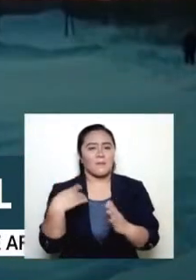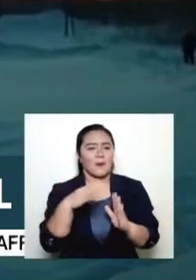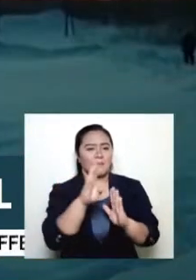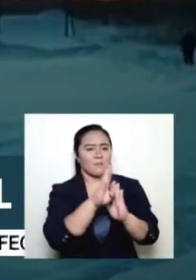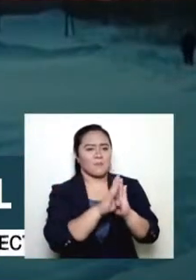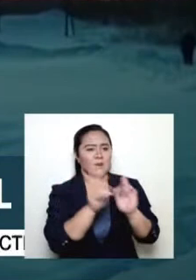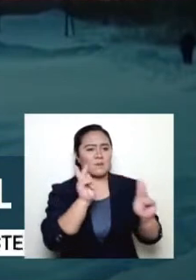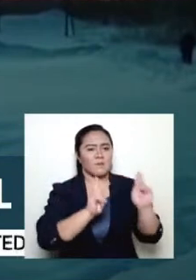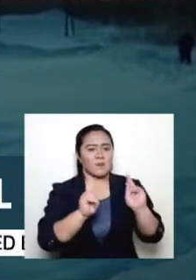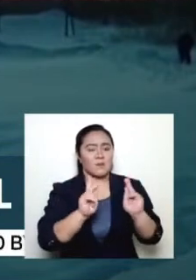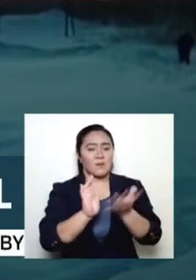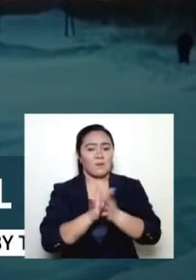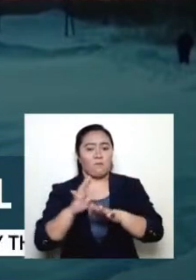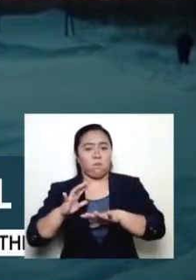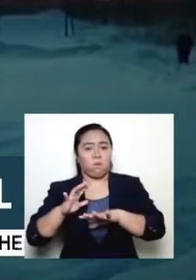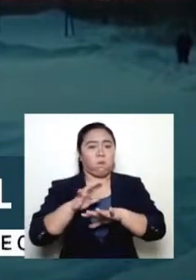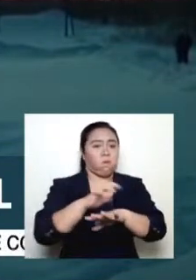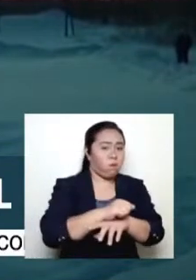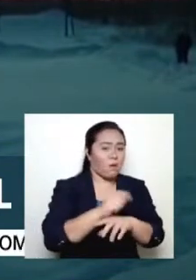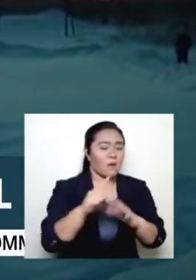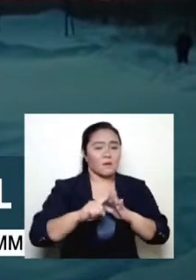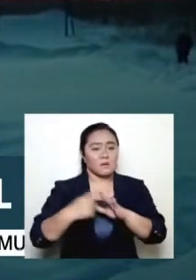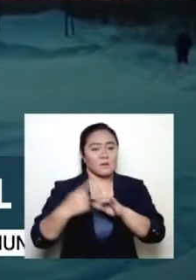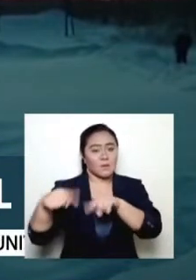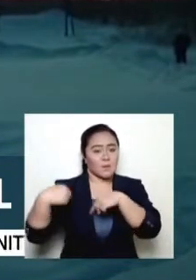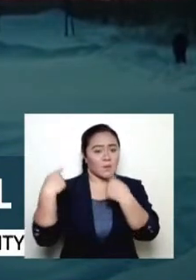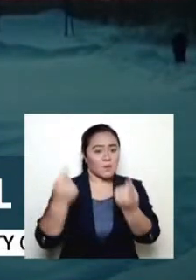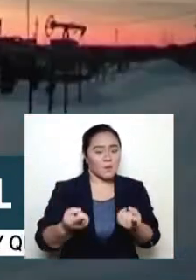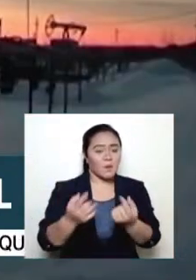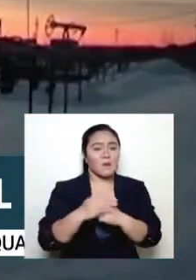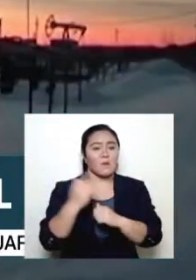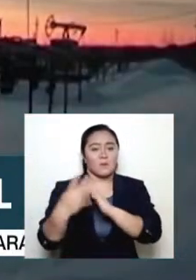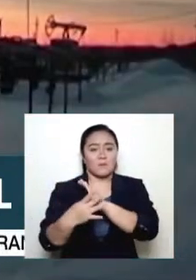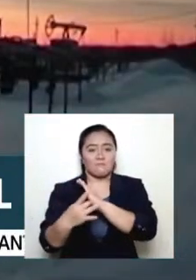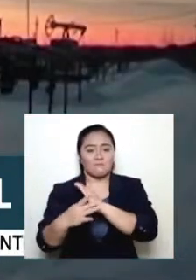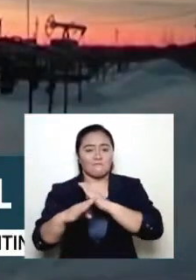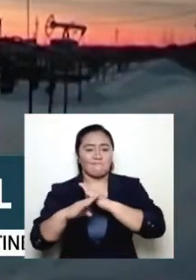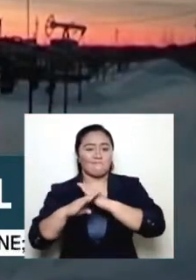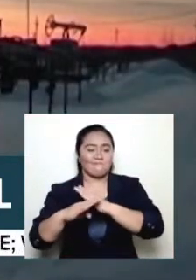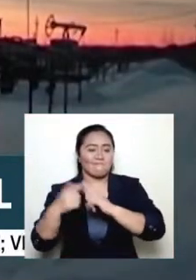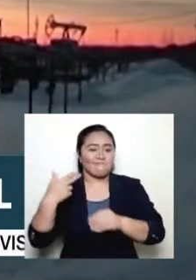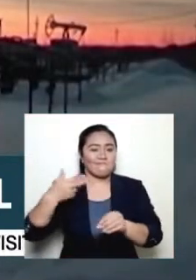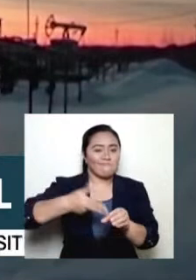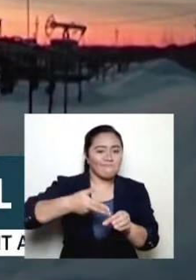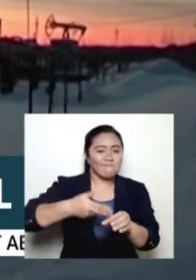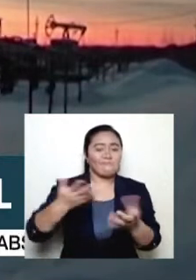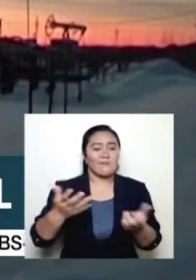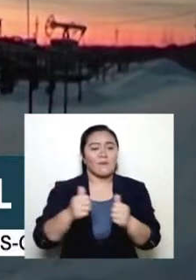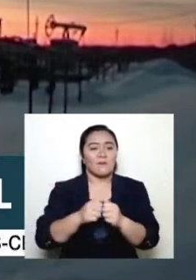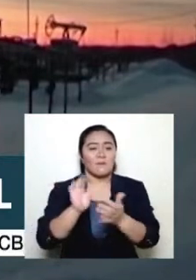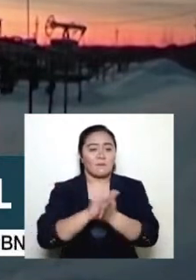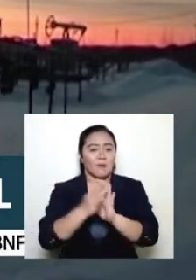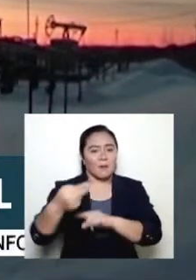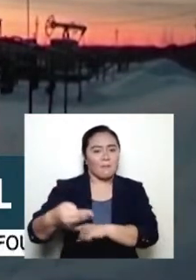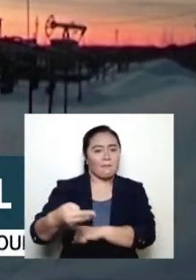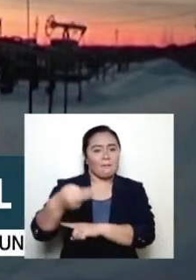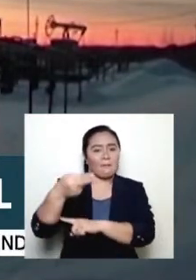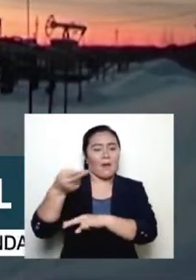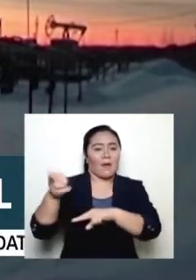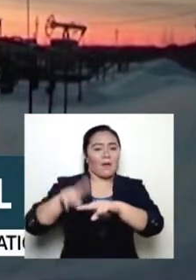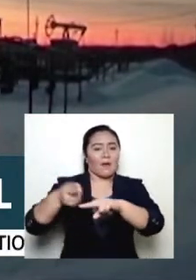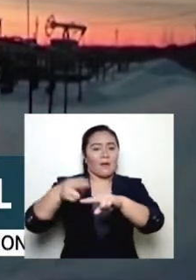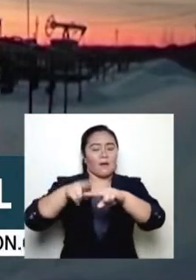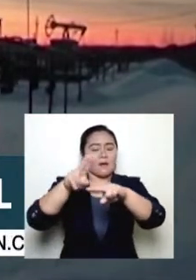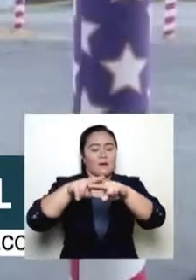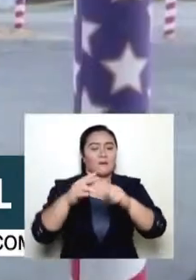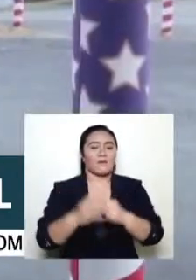has stopped short of targeting Russia's oil and gas, worried it could drive energy prices even higher. Oil prices have soared to levels not